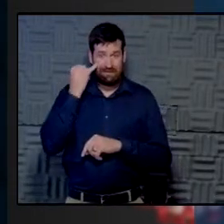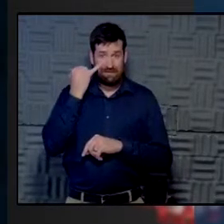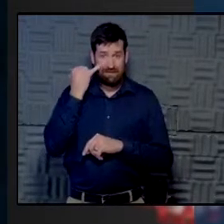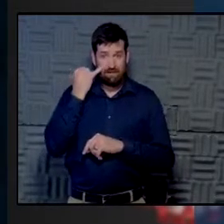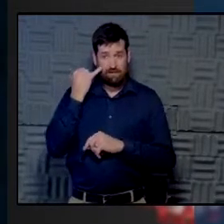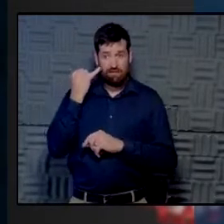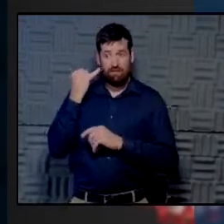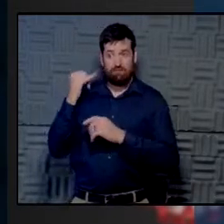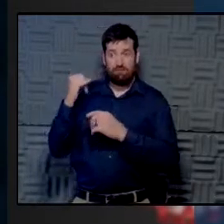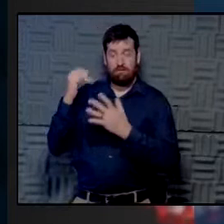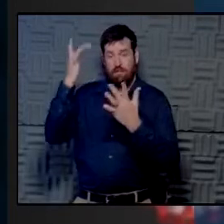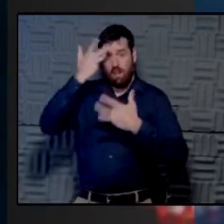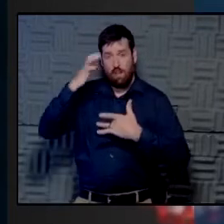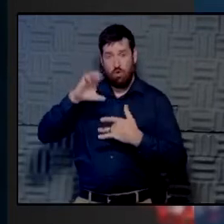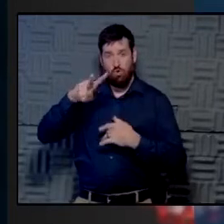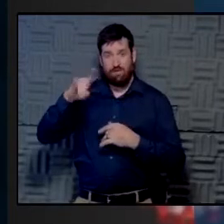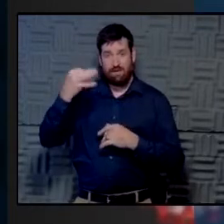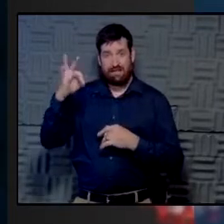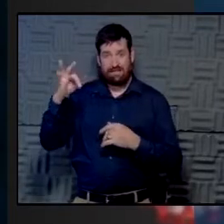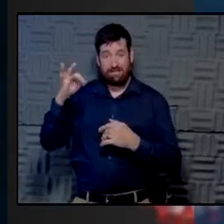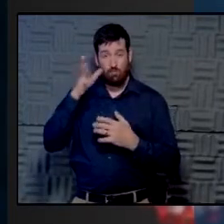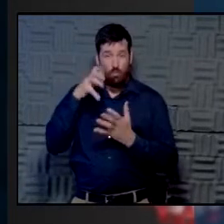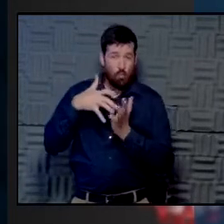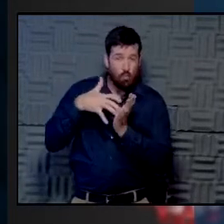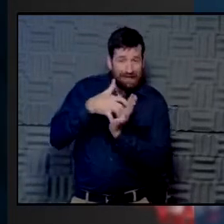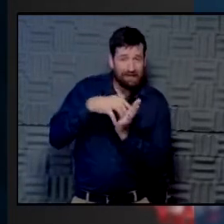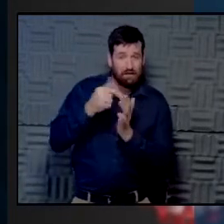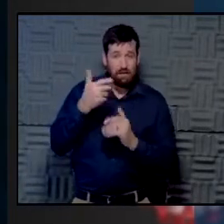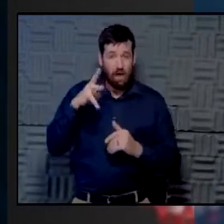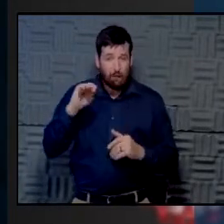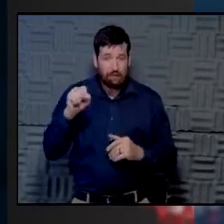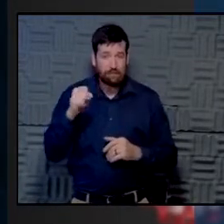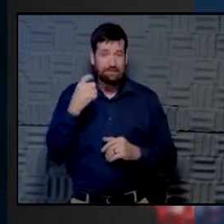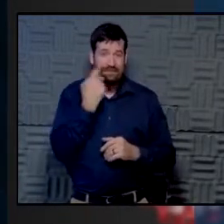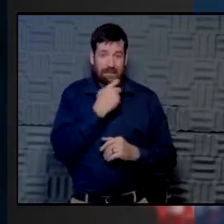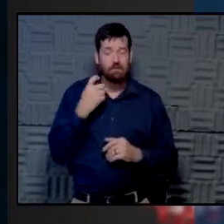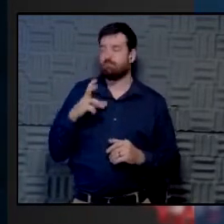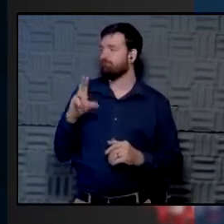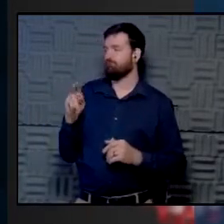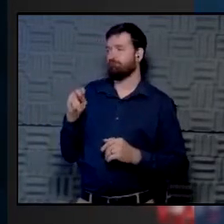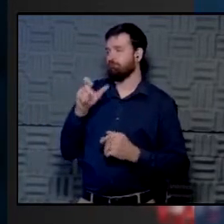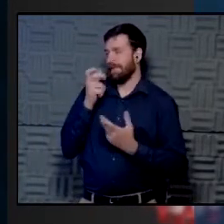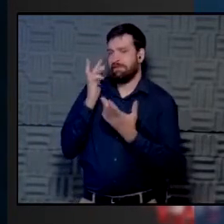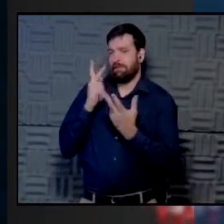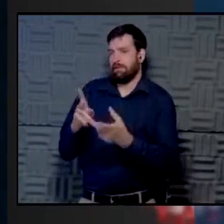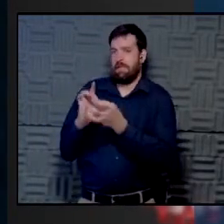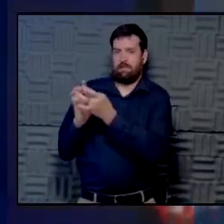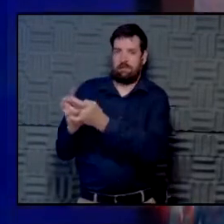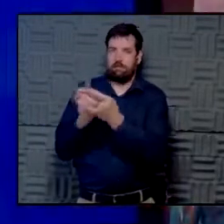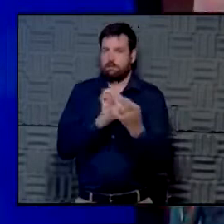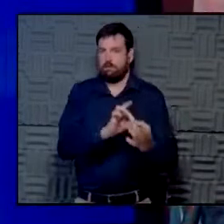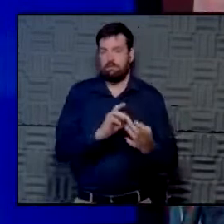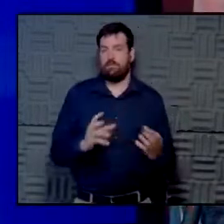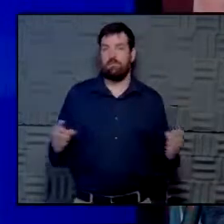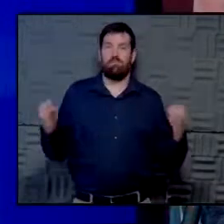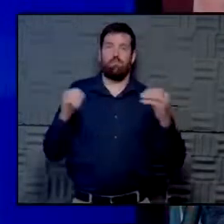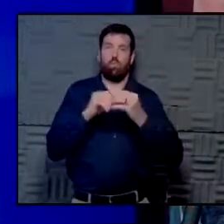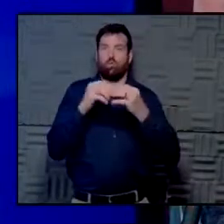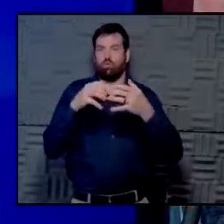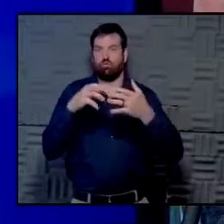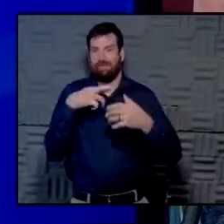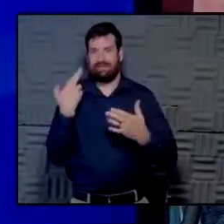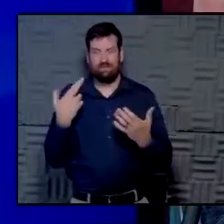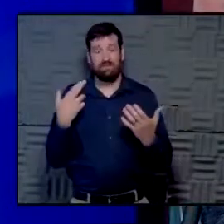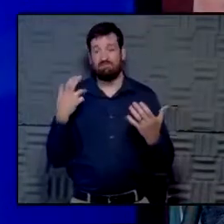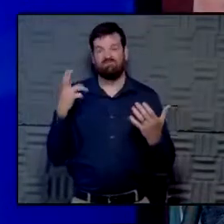my gums and teeth? I have not seen the correlation of poor oral health and gum disease increasing the chance of COVID-19.